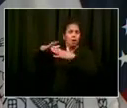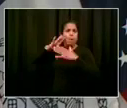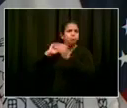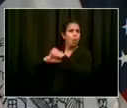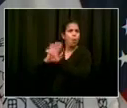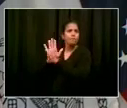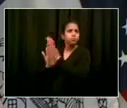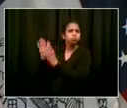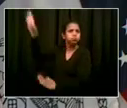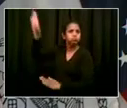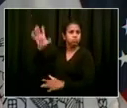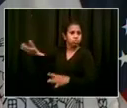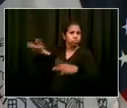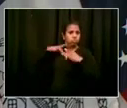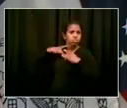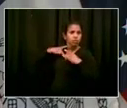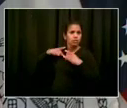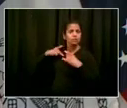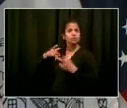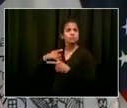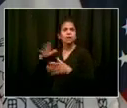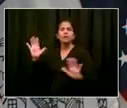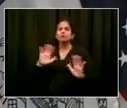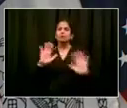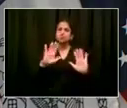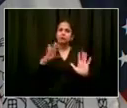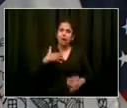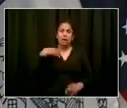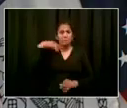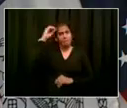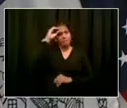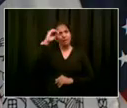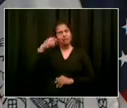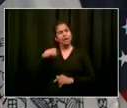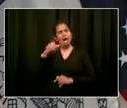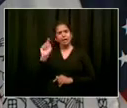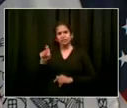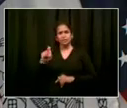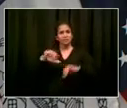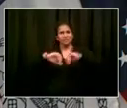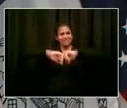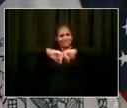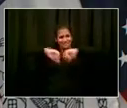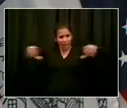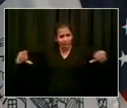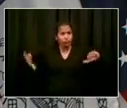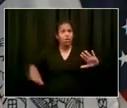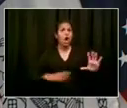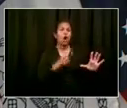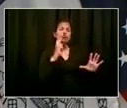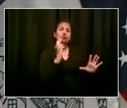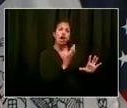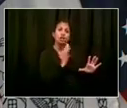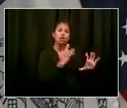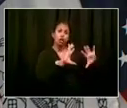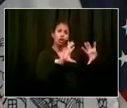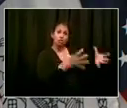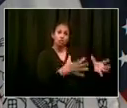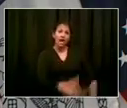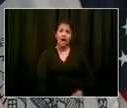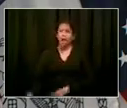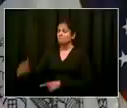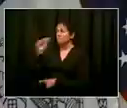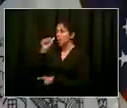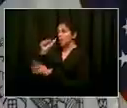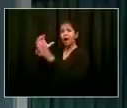do the takeout, but that they're going to be treated differently in terms of indoor. But Dr. Choksi, and then see if Dr.